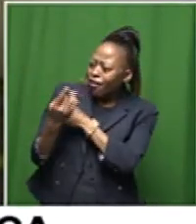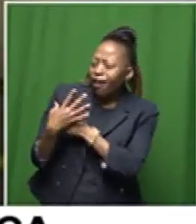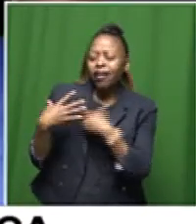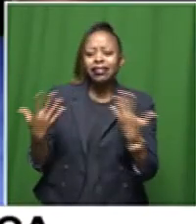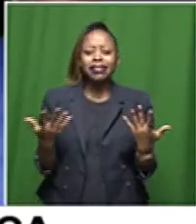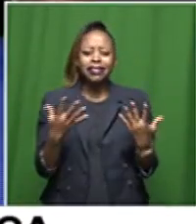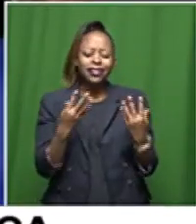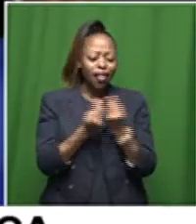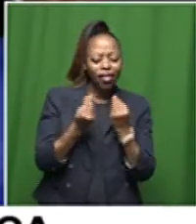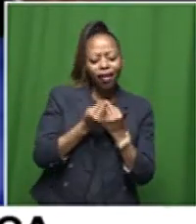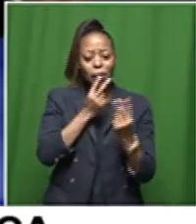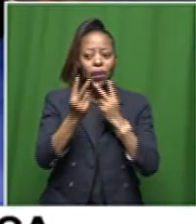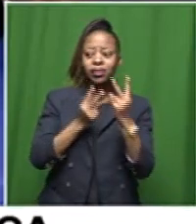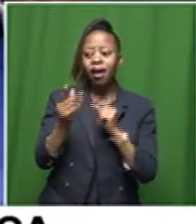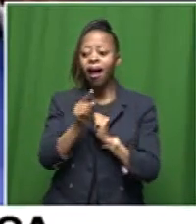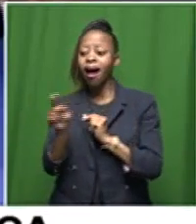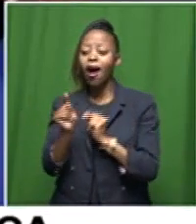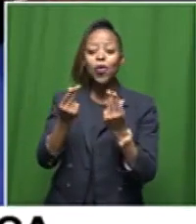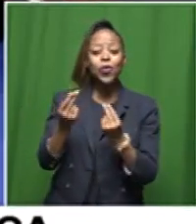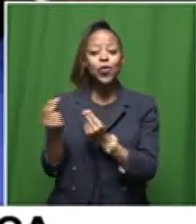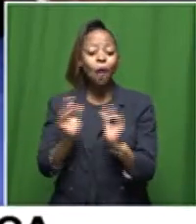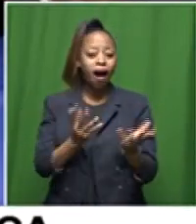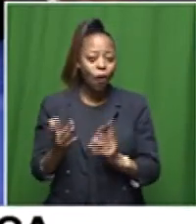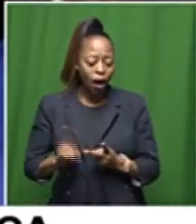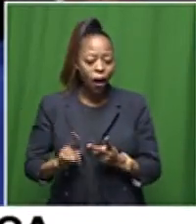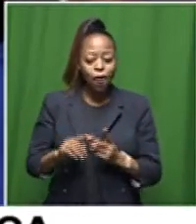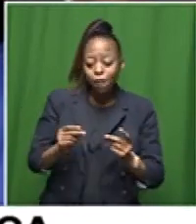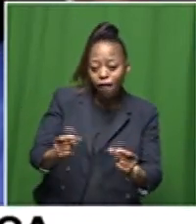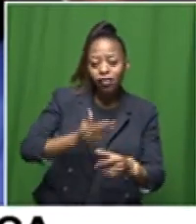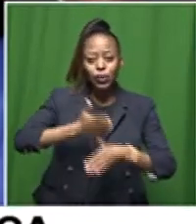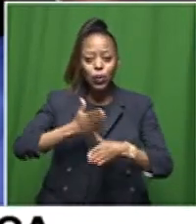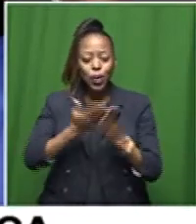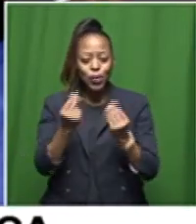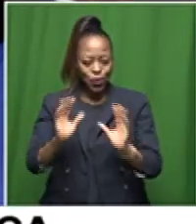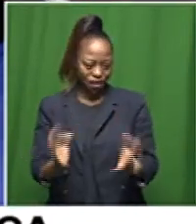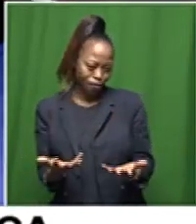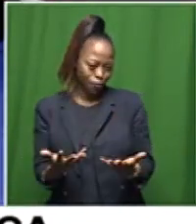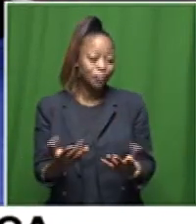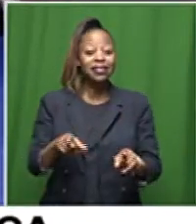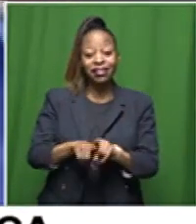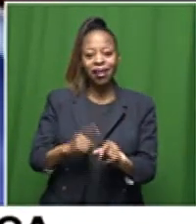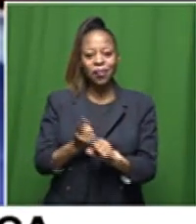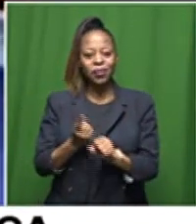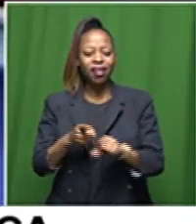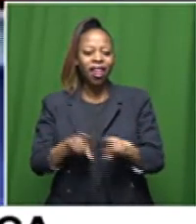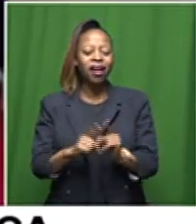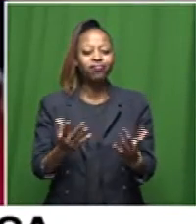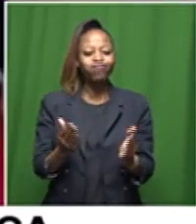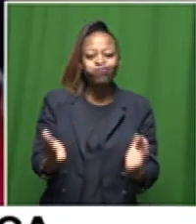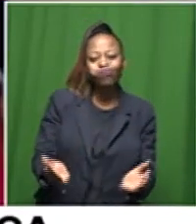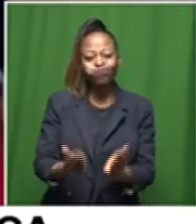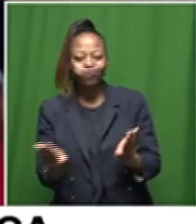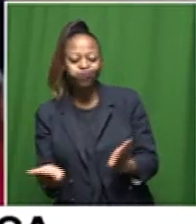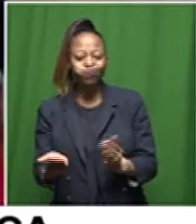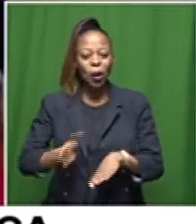and tricks of how we can be more efficient in what we do, and also just the encouragement,